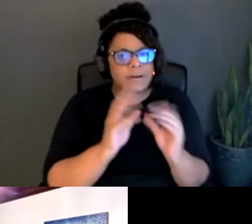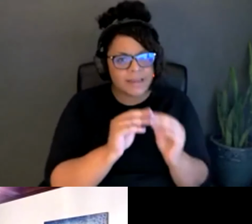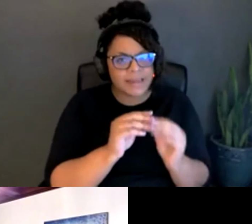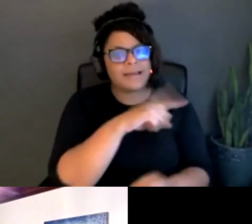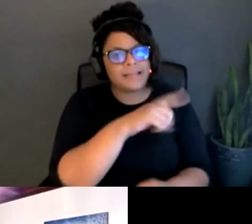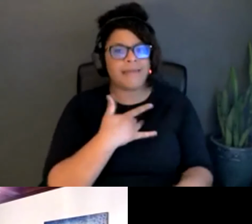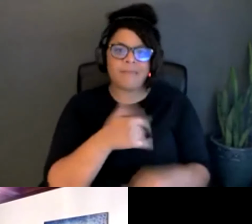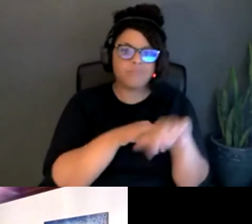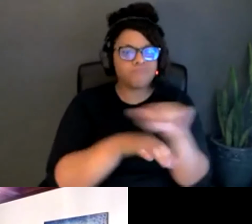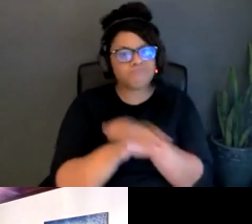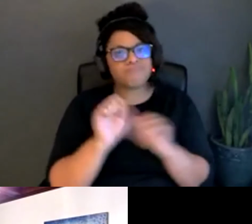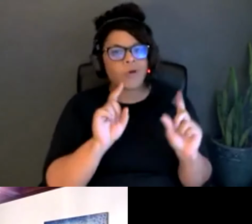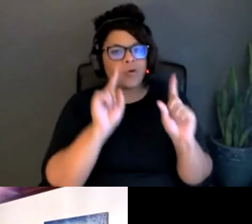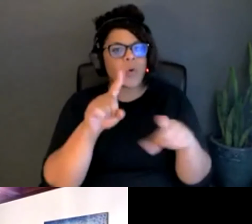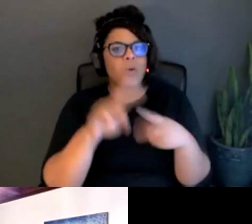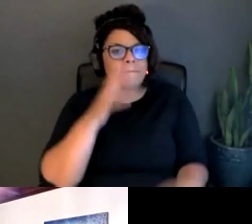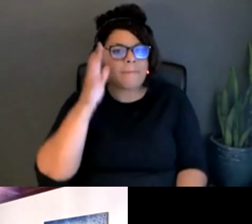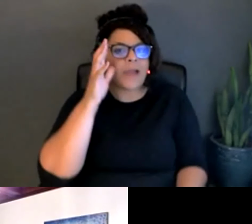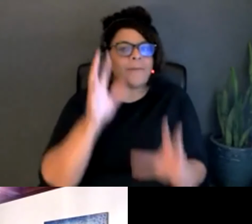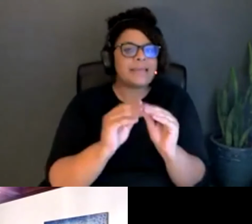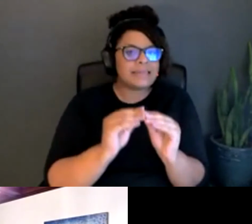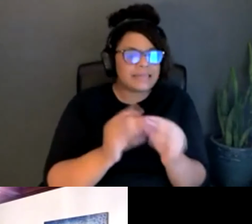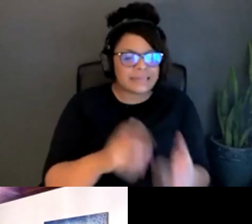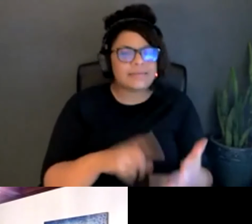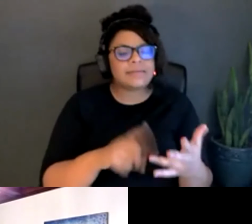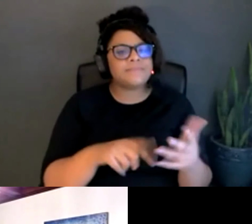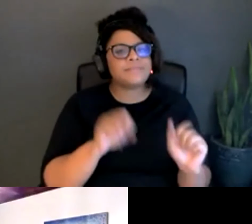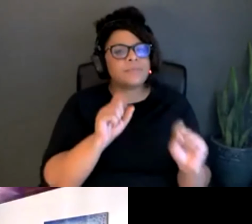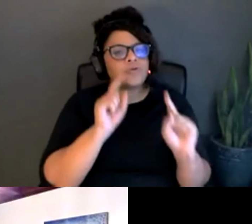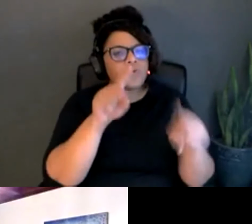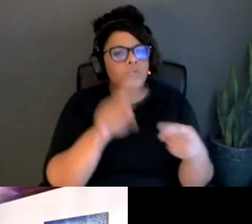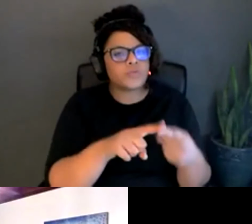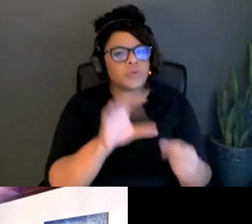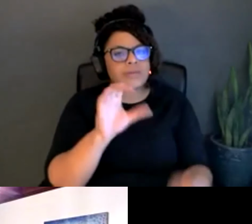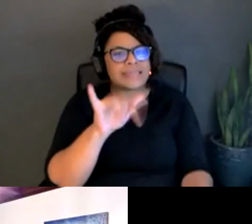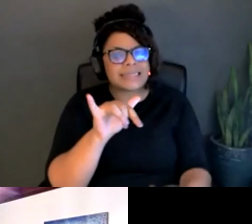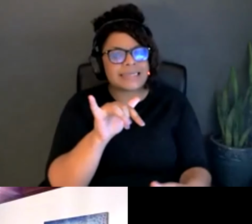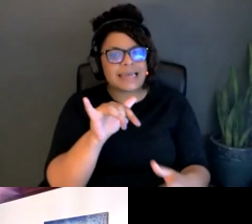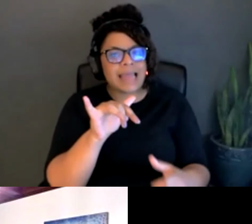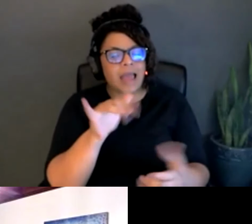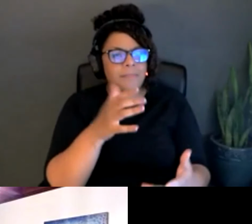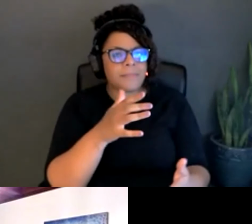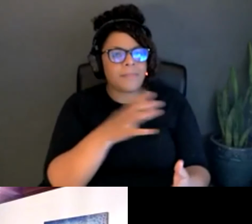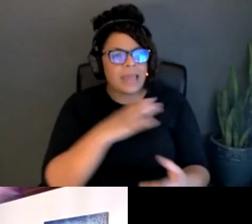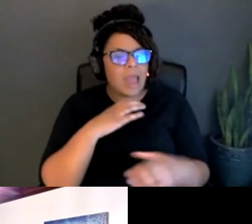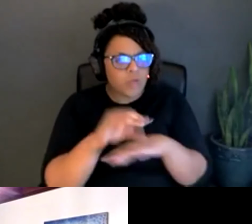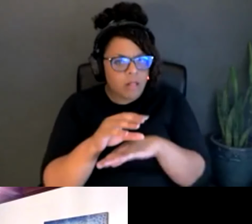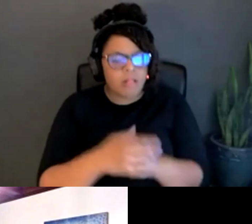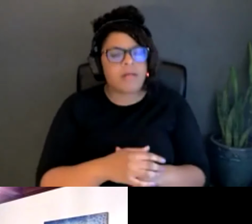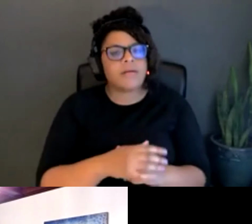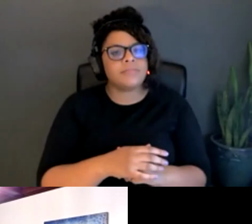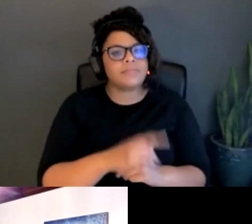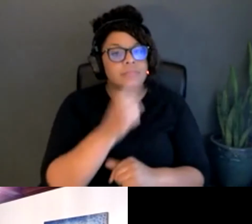go to parent meetings, they can go to their city council and call